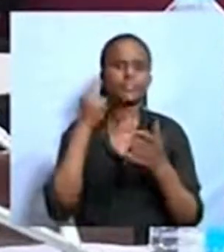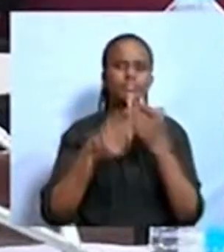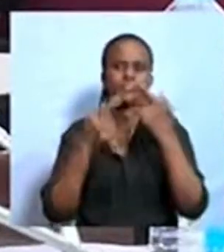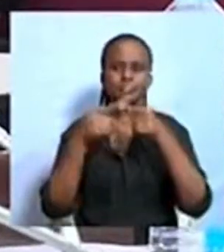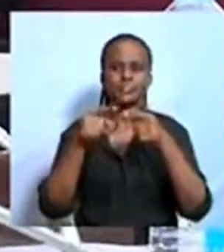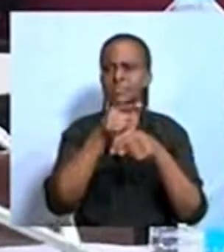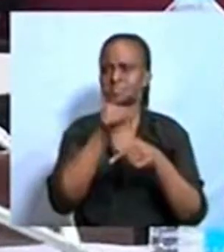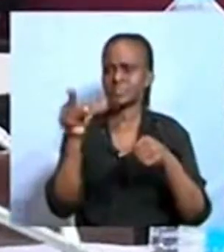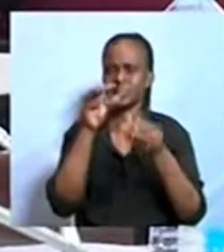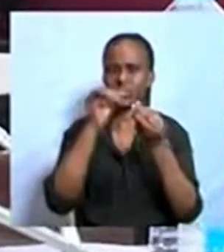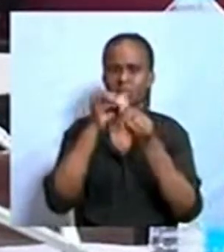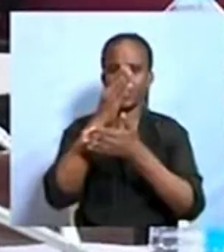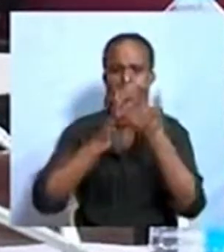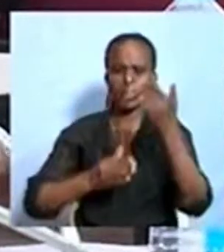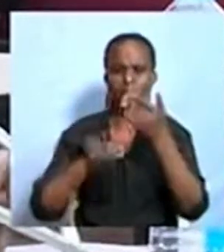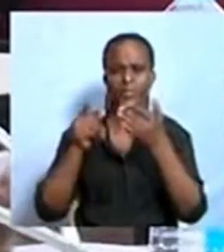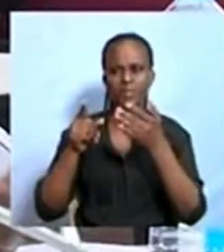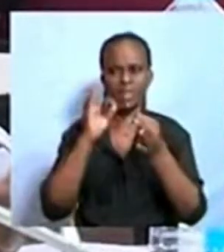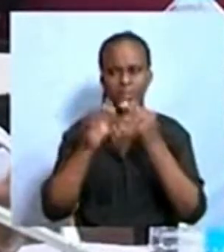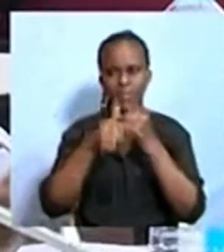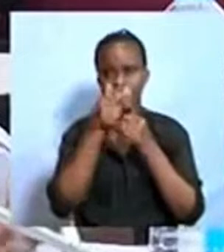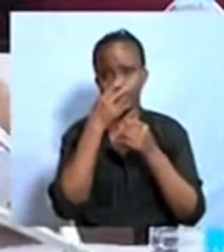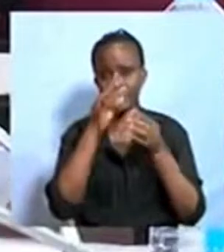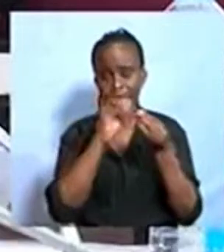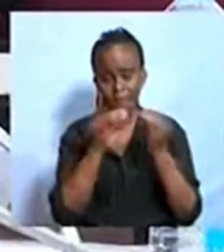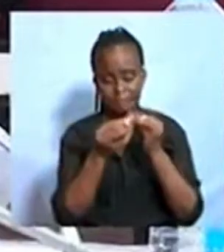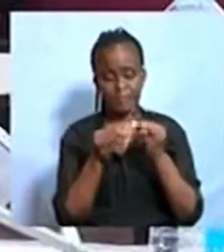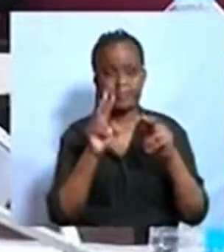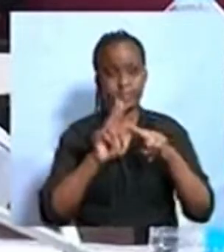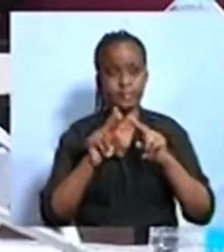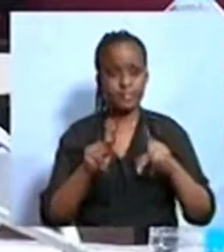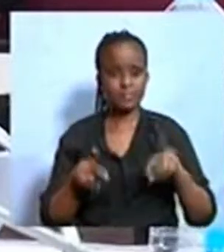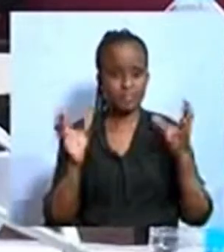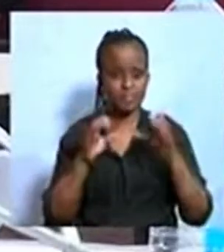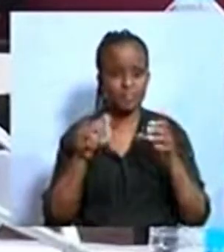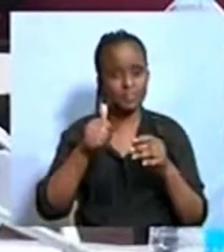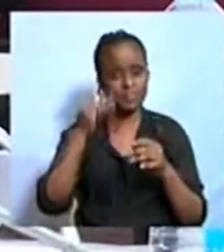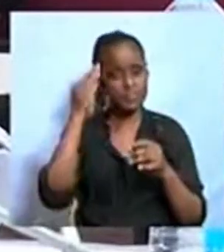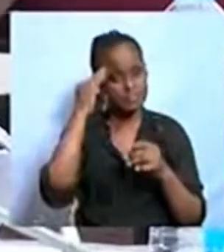to the more than half. If you look at statistics, Chair of this committee, you'll note that